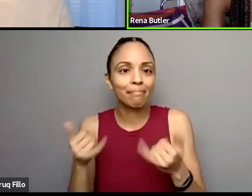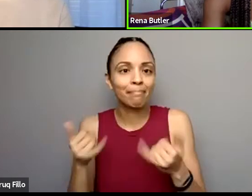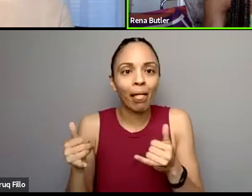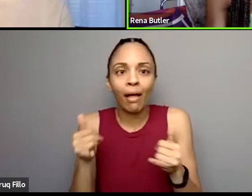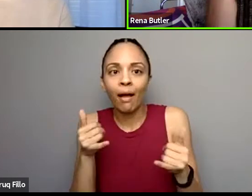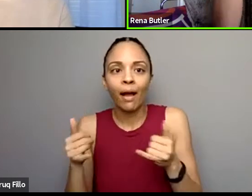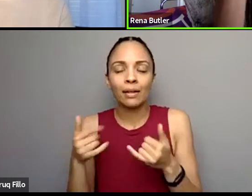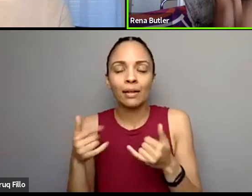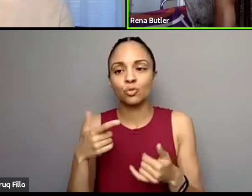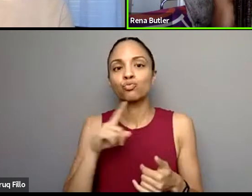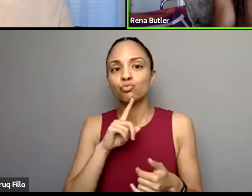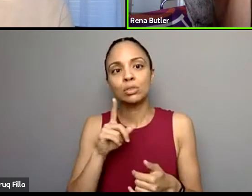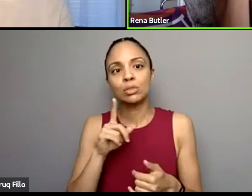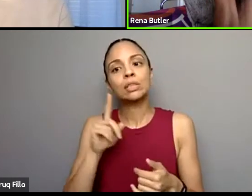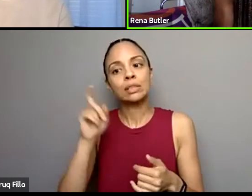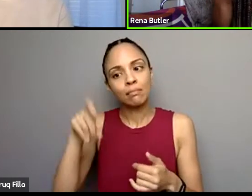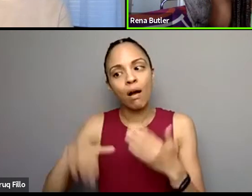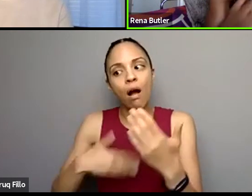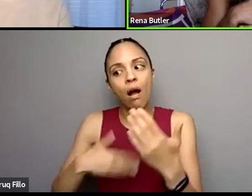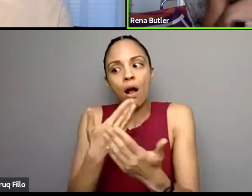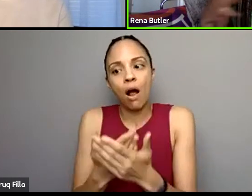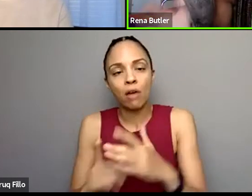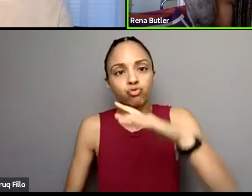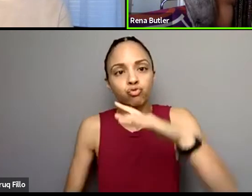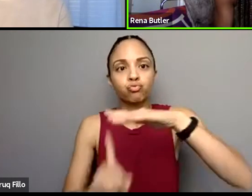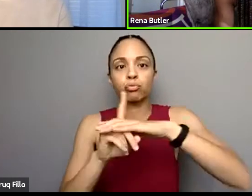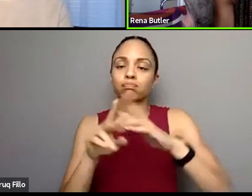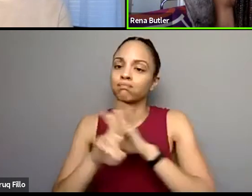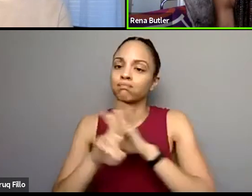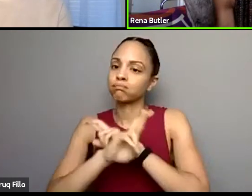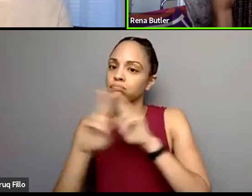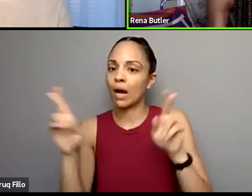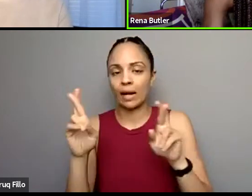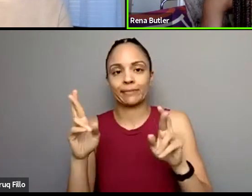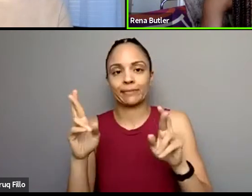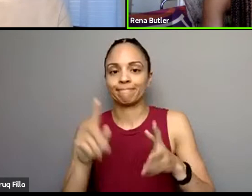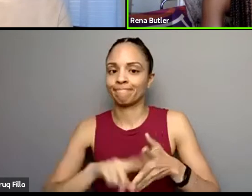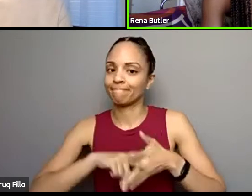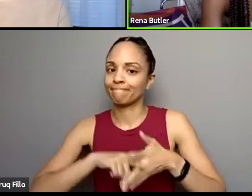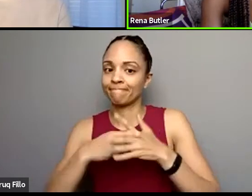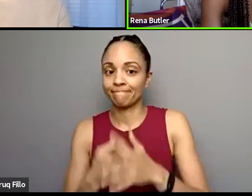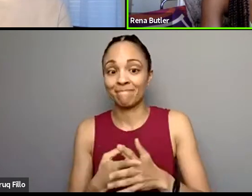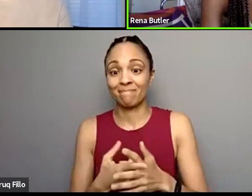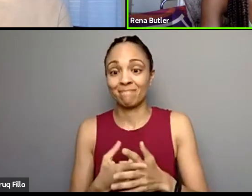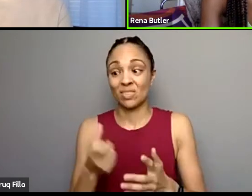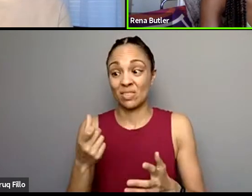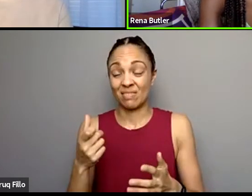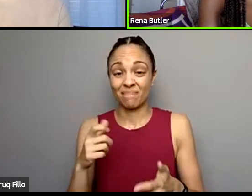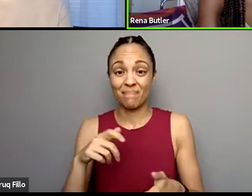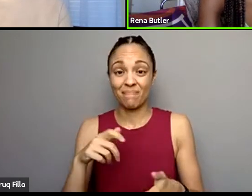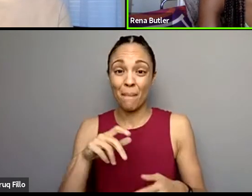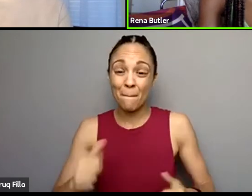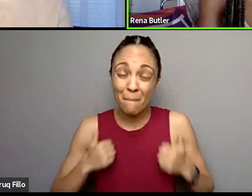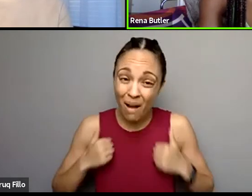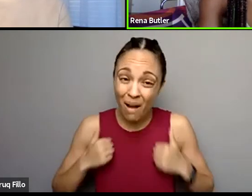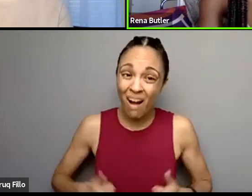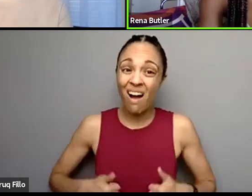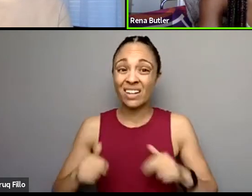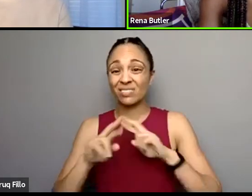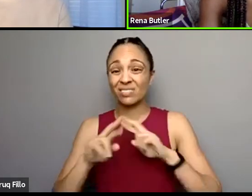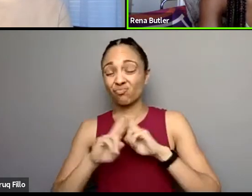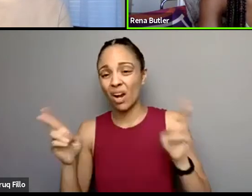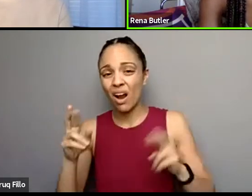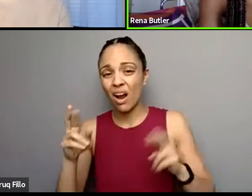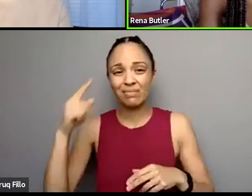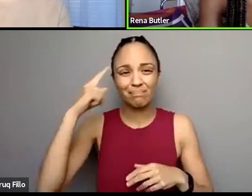intellectually. And then how does that align with your physicality, your spirit, all of that for the work that Bill makes. And I could